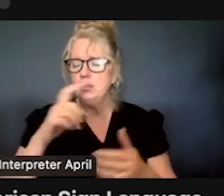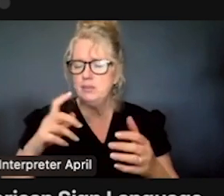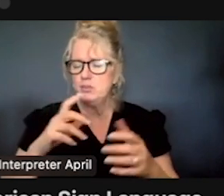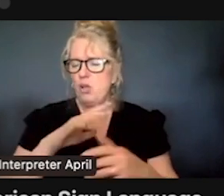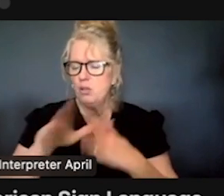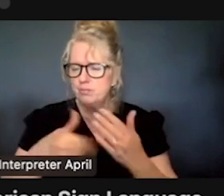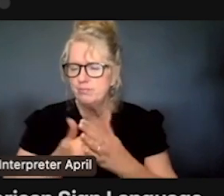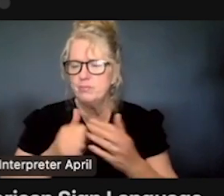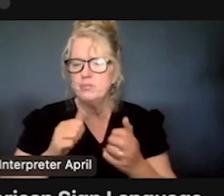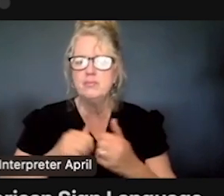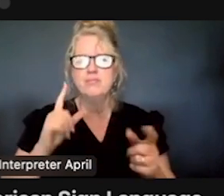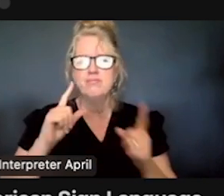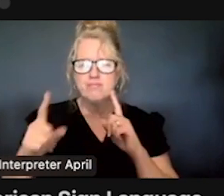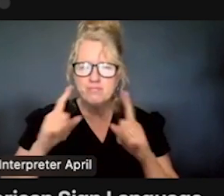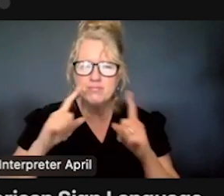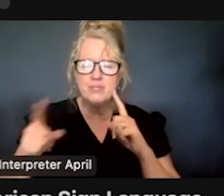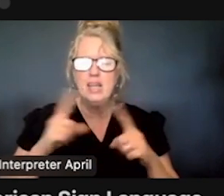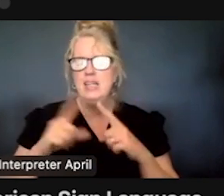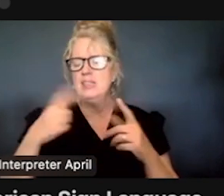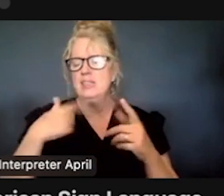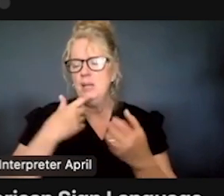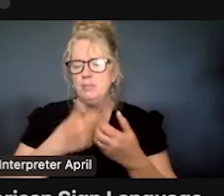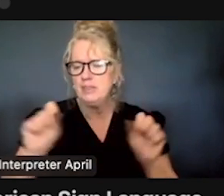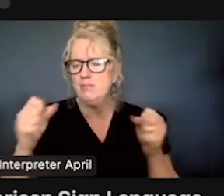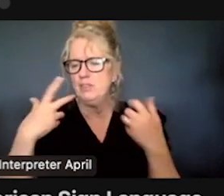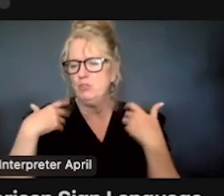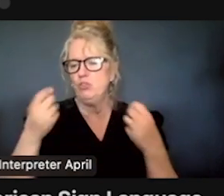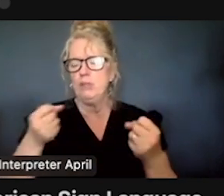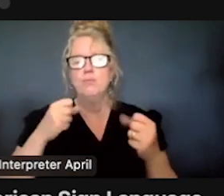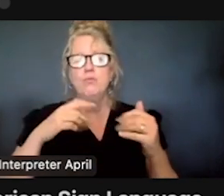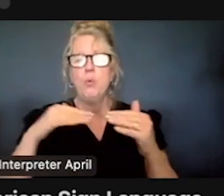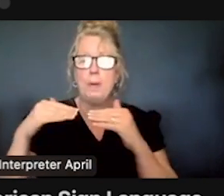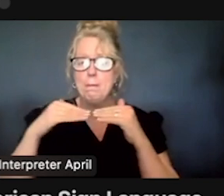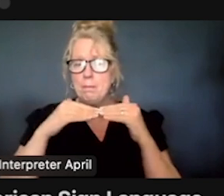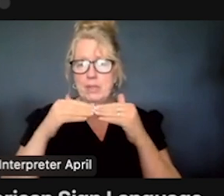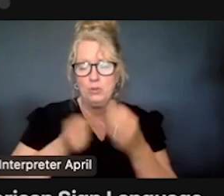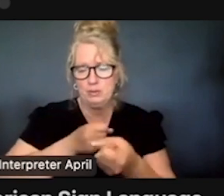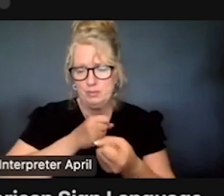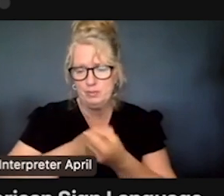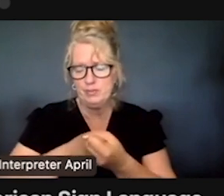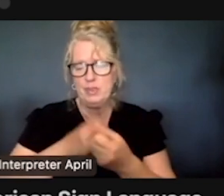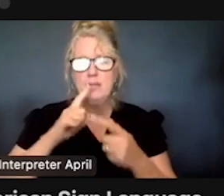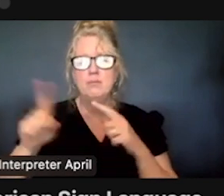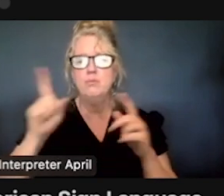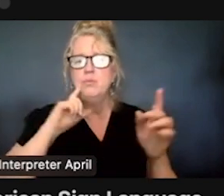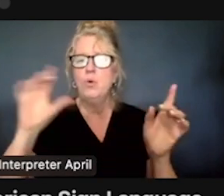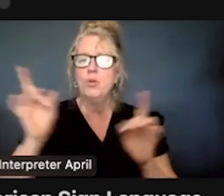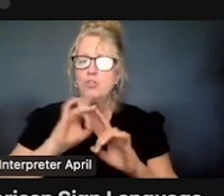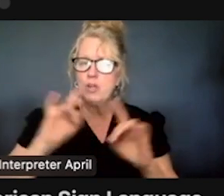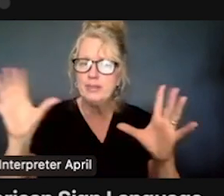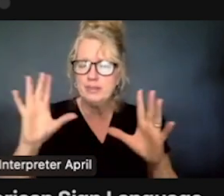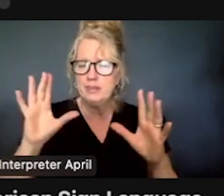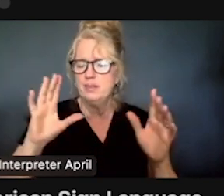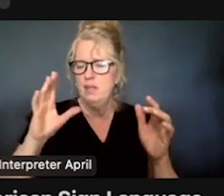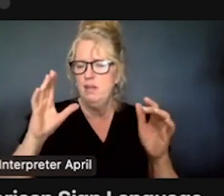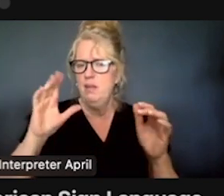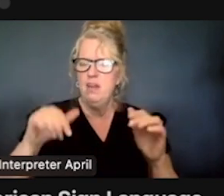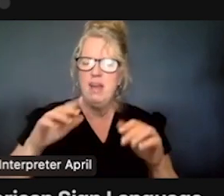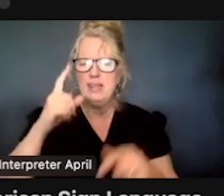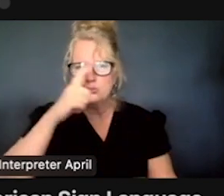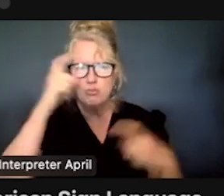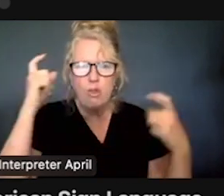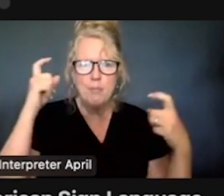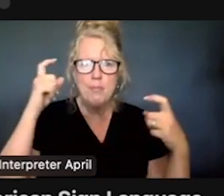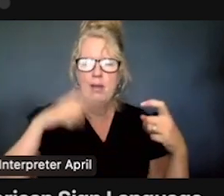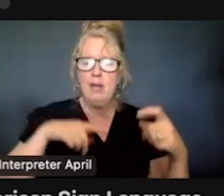Dialogues, Safety, Strength, and Connection, the Role of Peer Support in Crisis, Disaster, and Trauma. So take a look at that. It's,